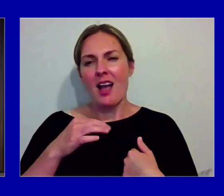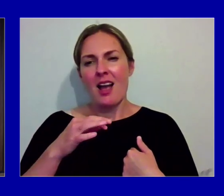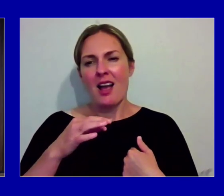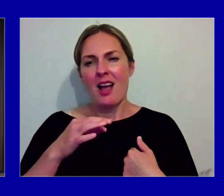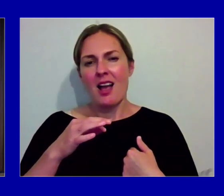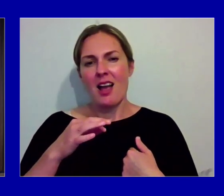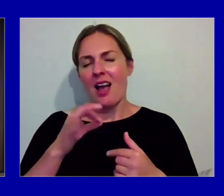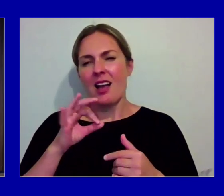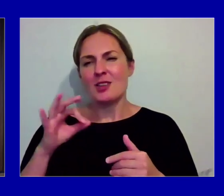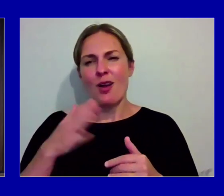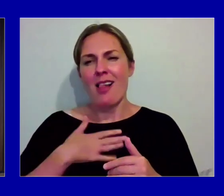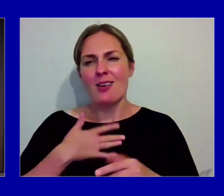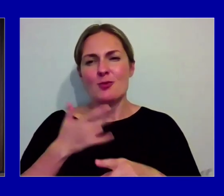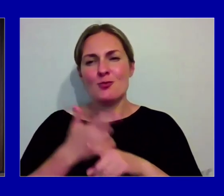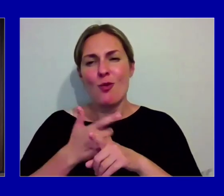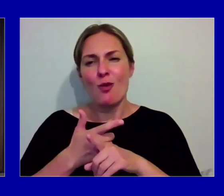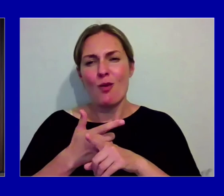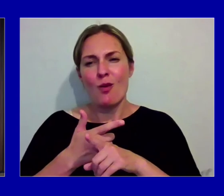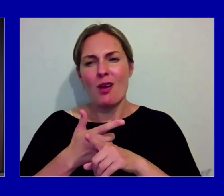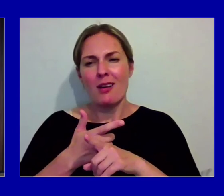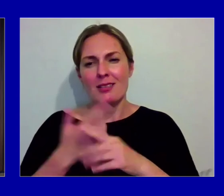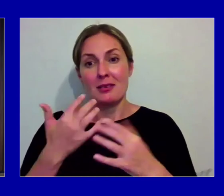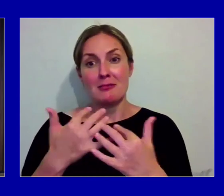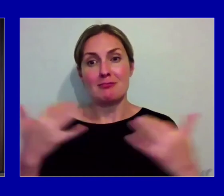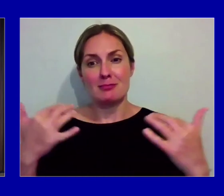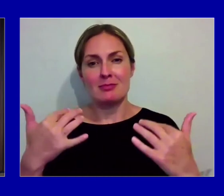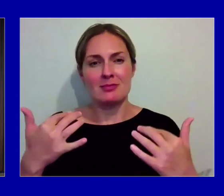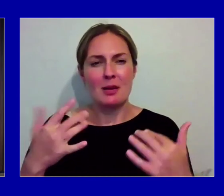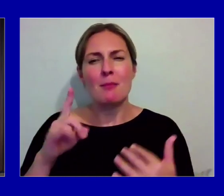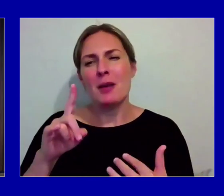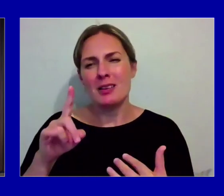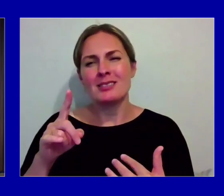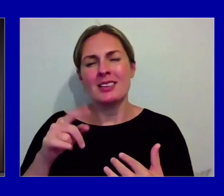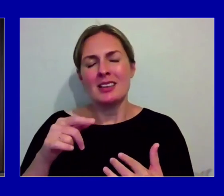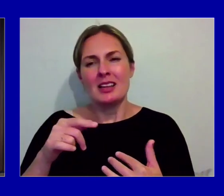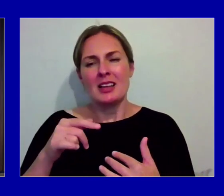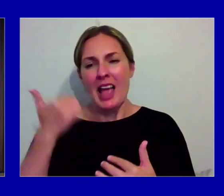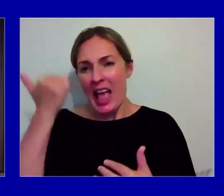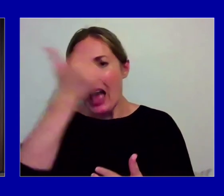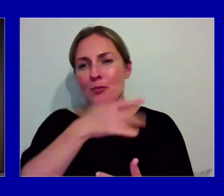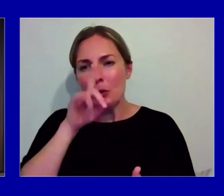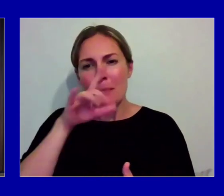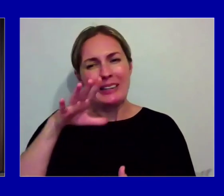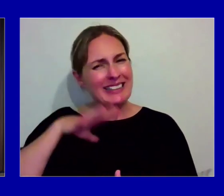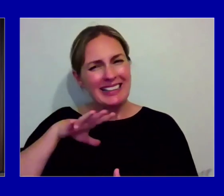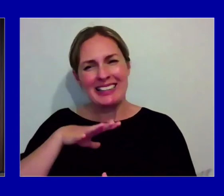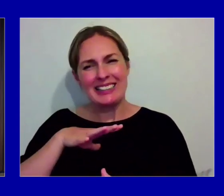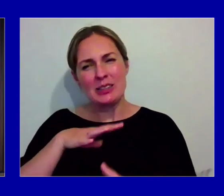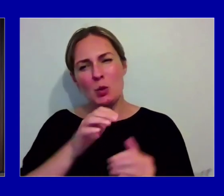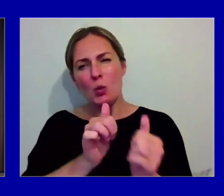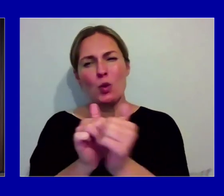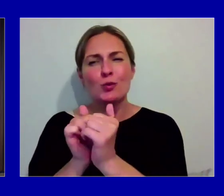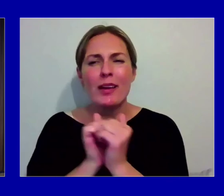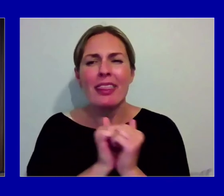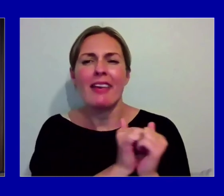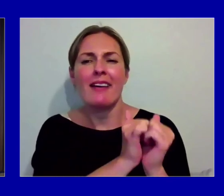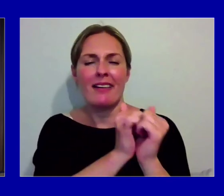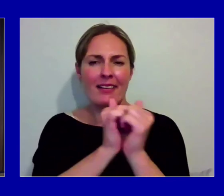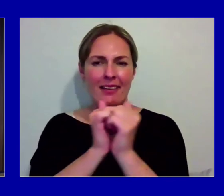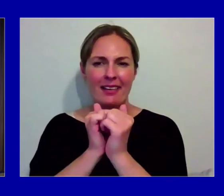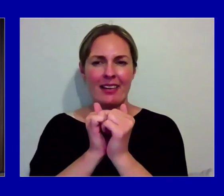company, but, um, we really do all need to have to work together. We can't, you know, divided where we're not,